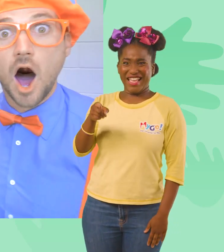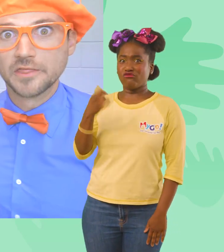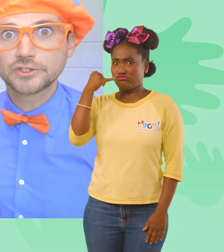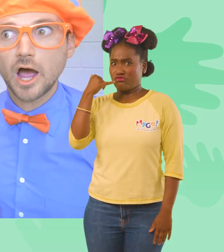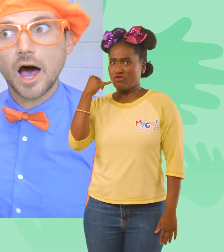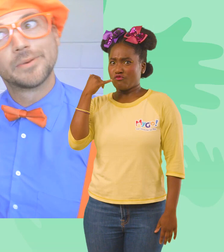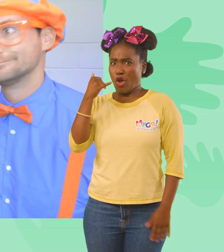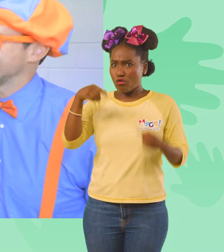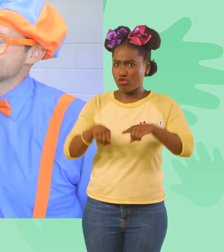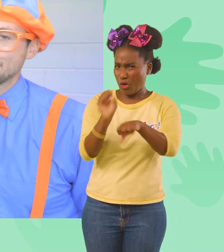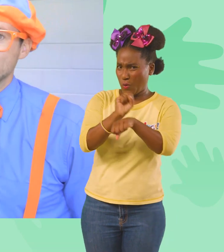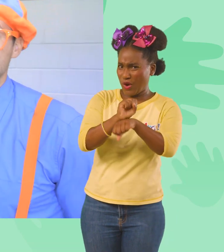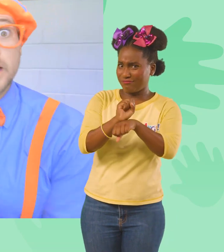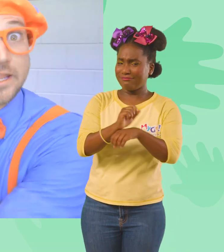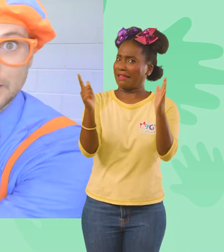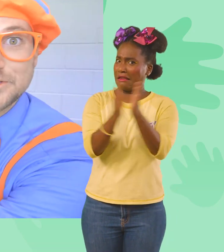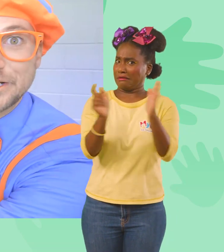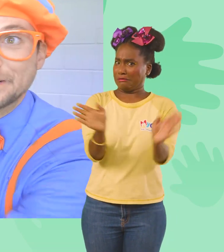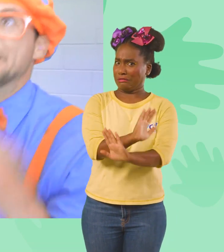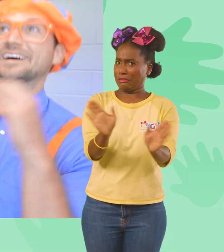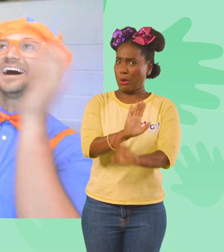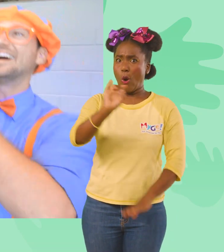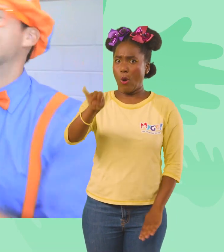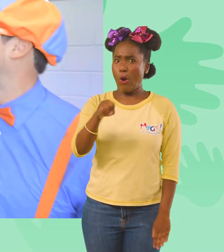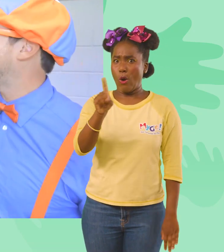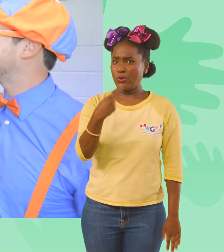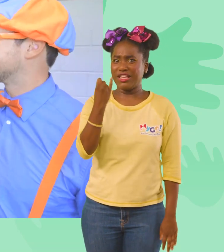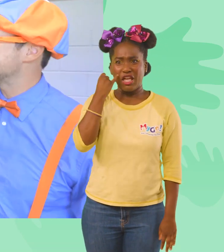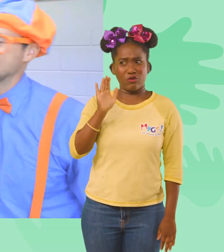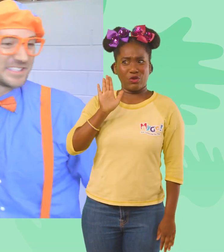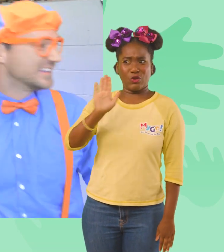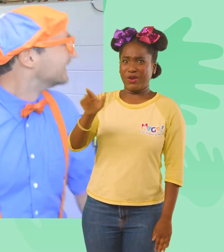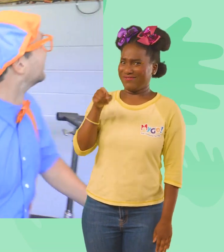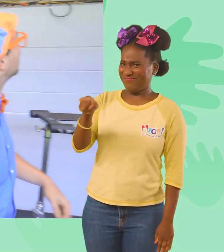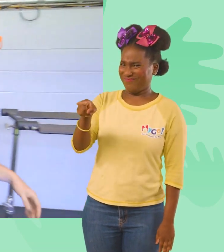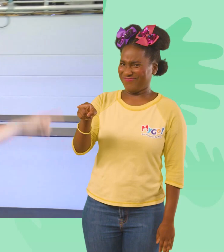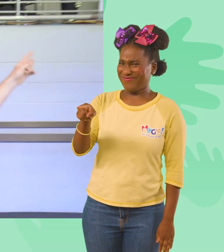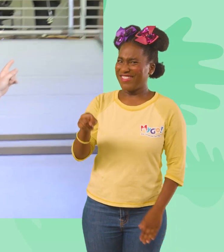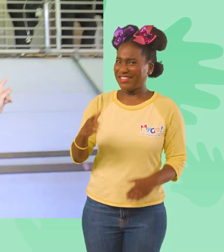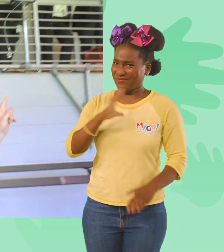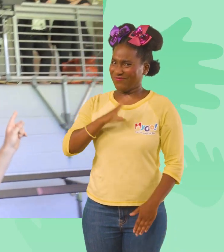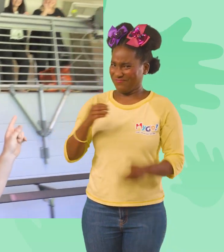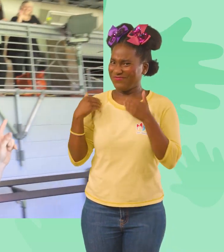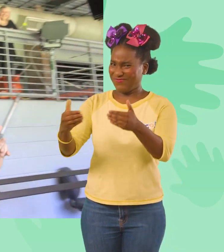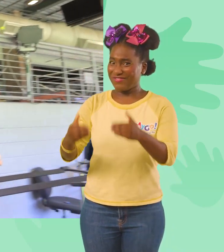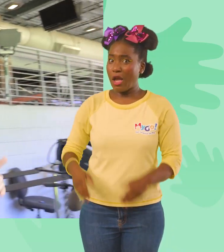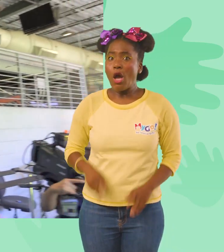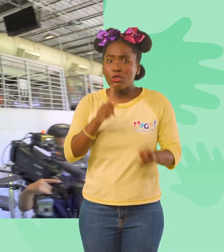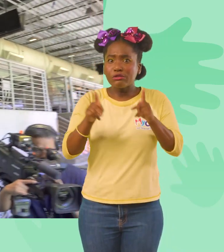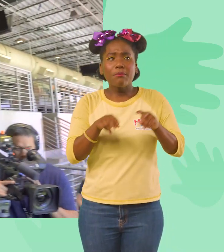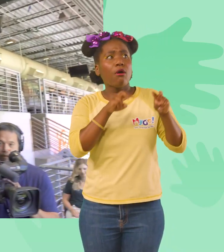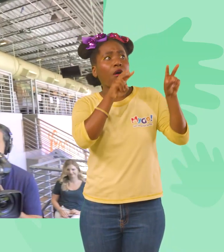phone on the job. That's a no-no, unless you're him. All right, nice to meet you. Oh, look, there's people up